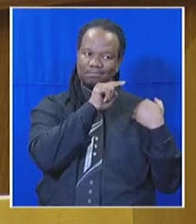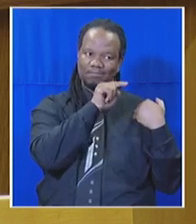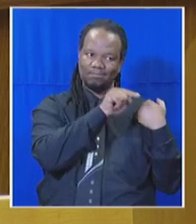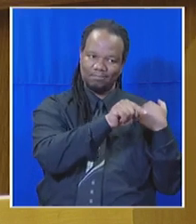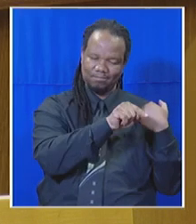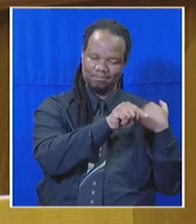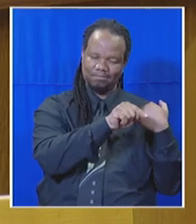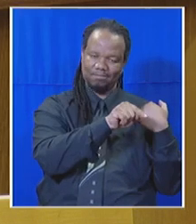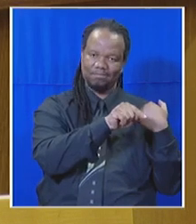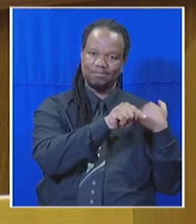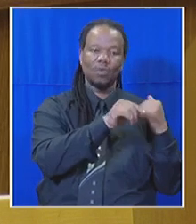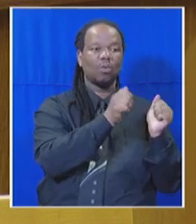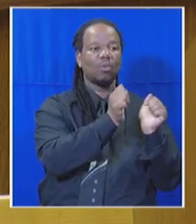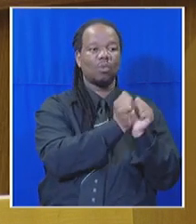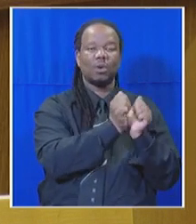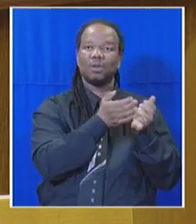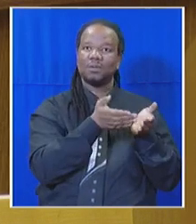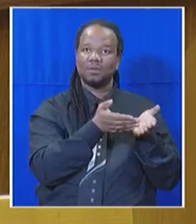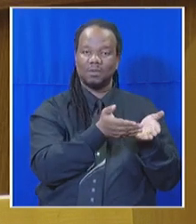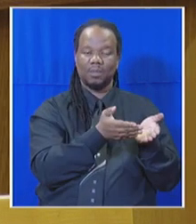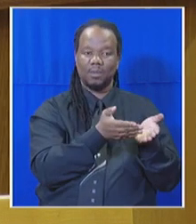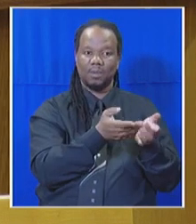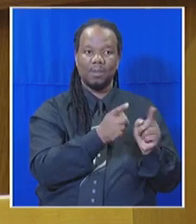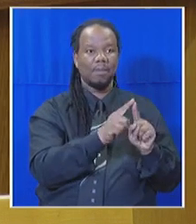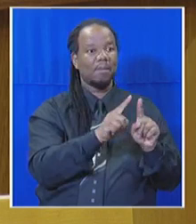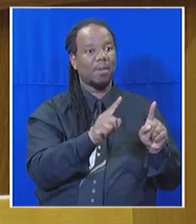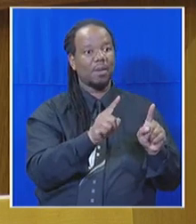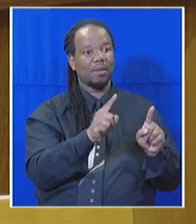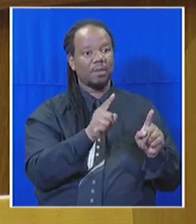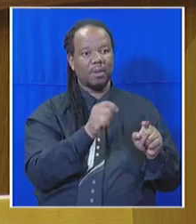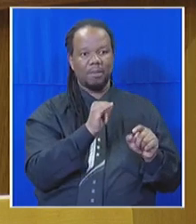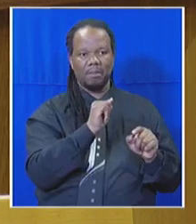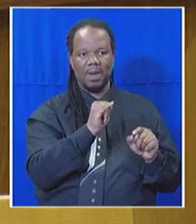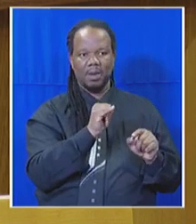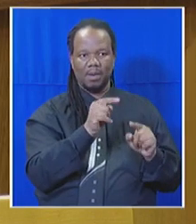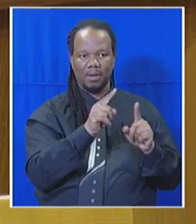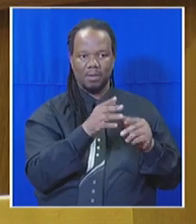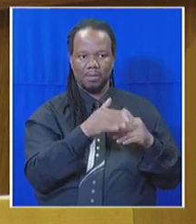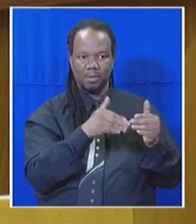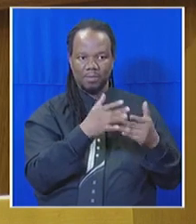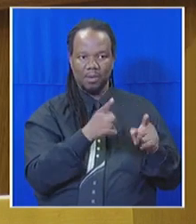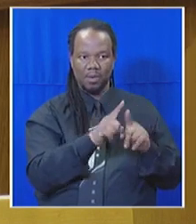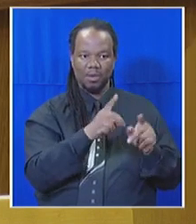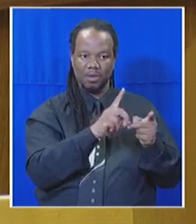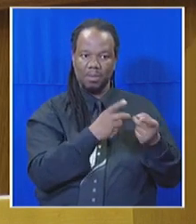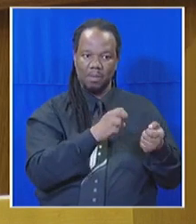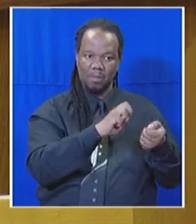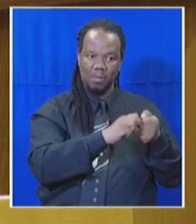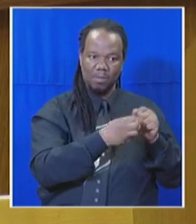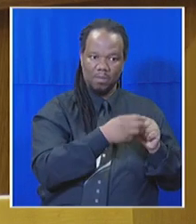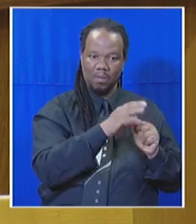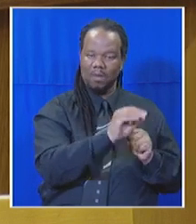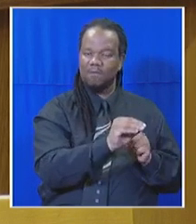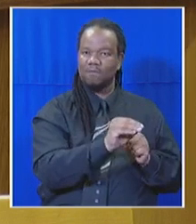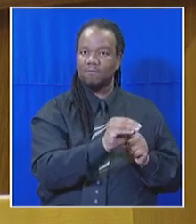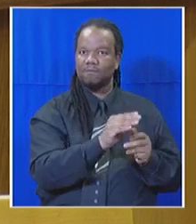here today, portrays a sad picture of the state department in perpetual crisis. The